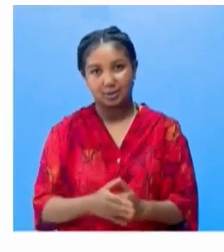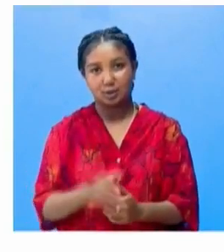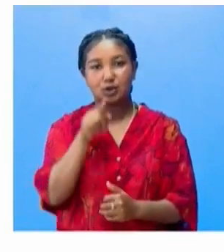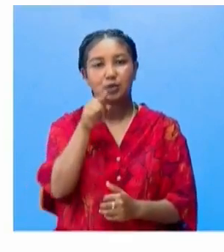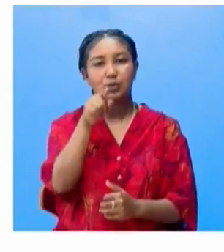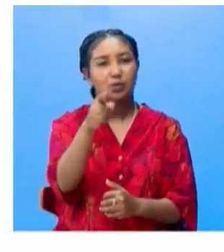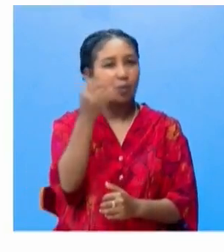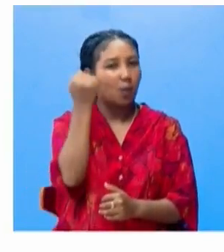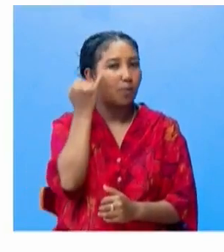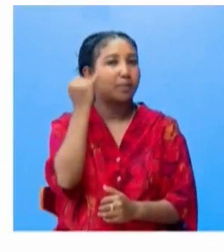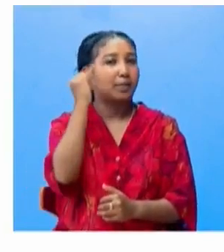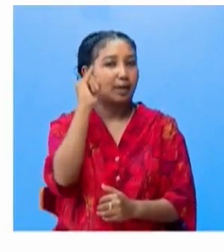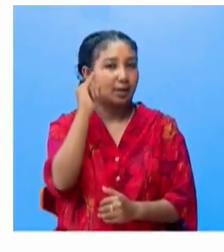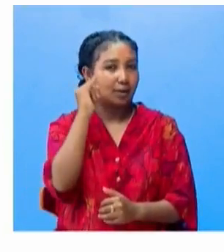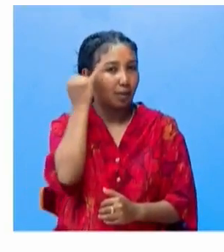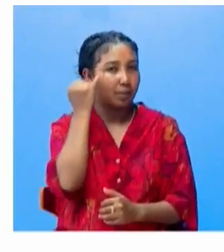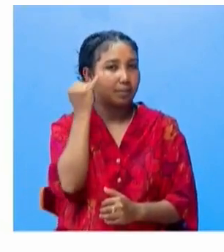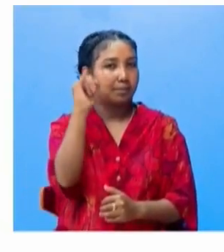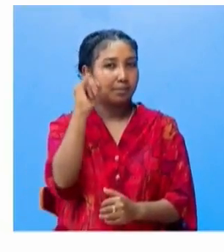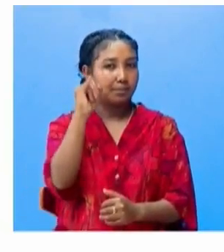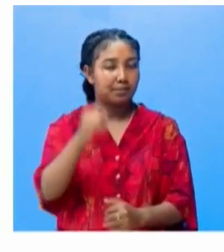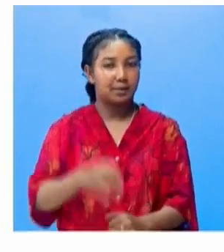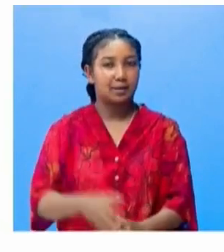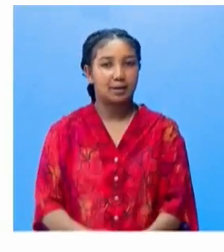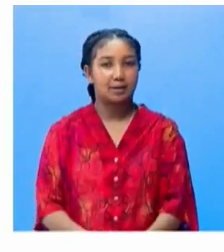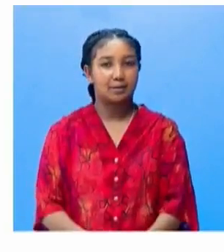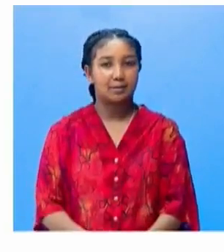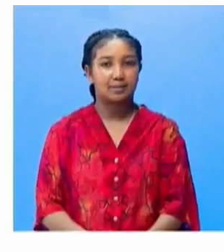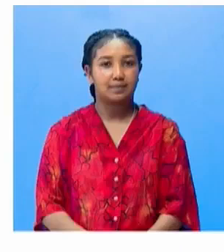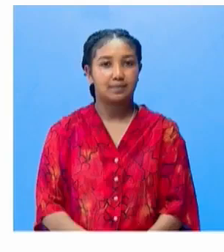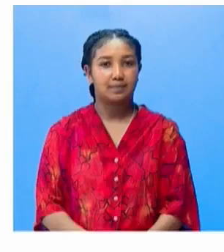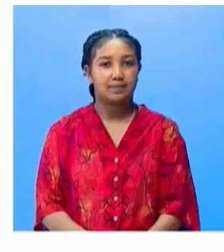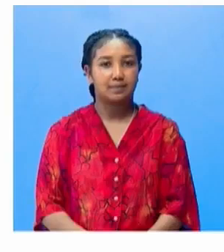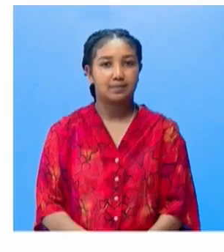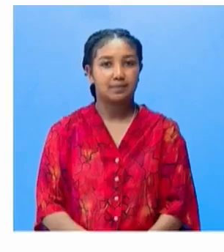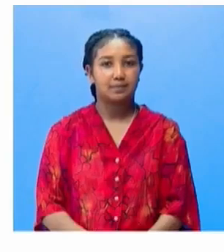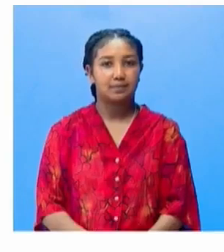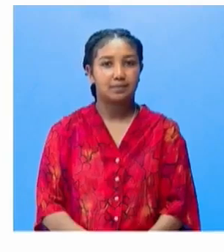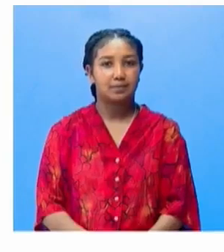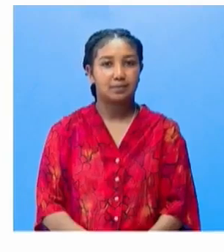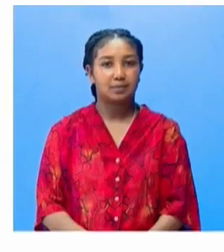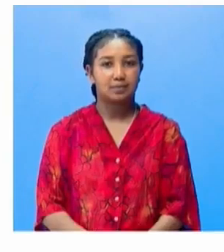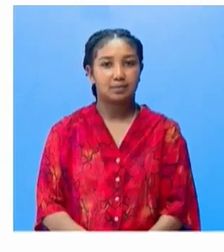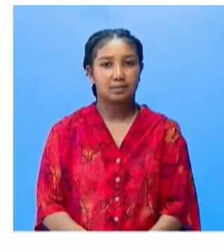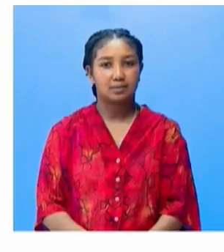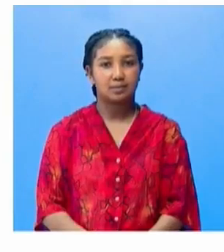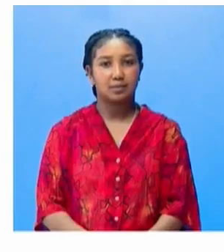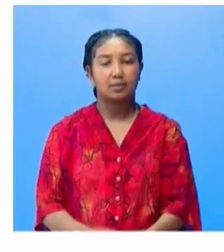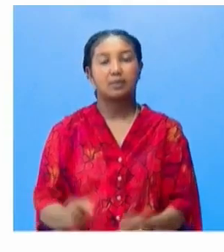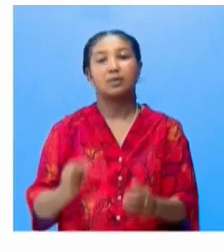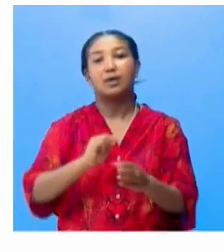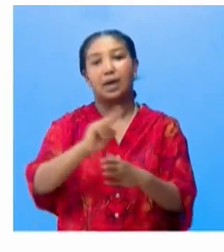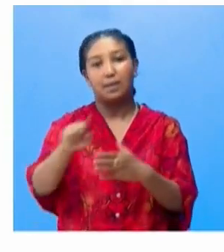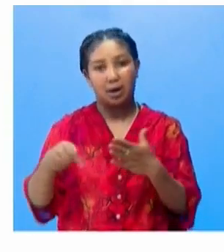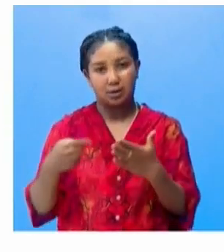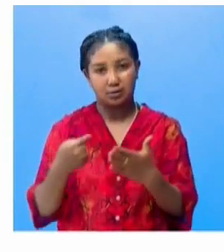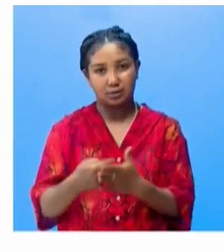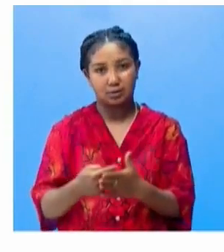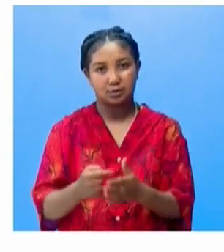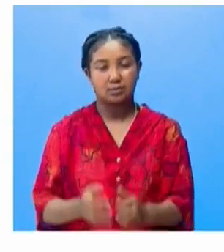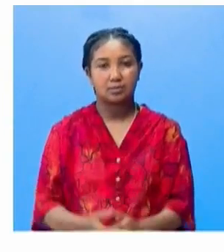your opinion? Your opinion, yeah, about